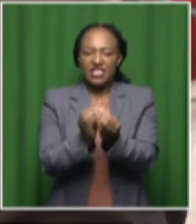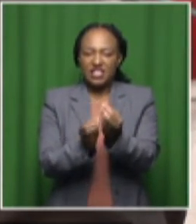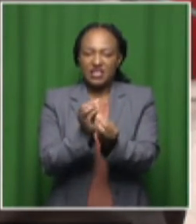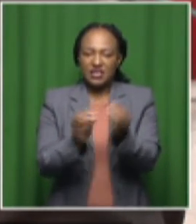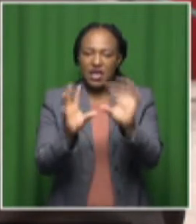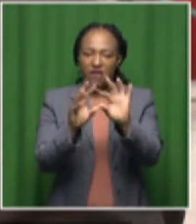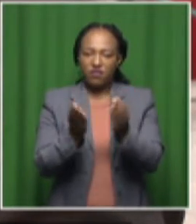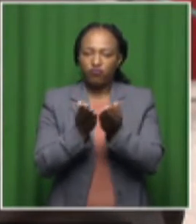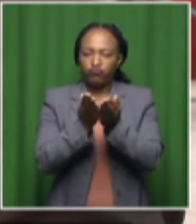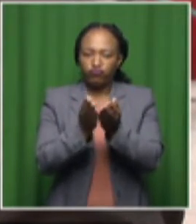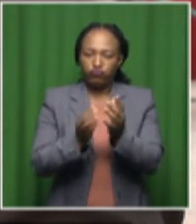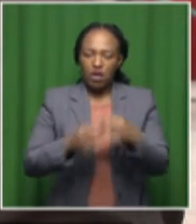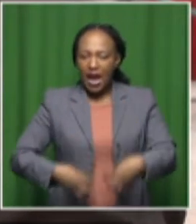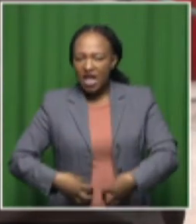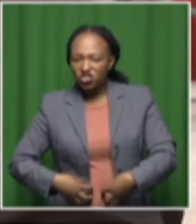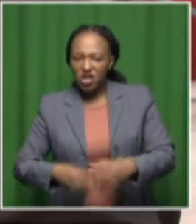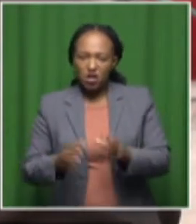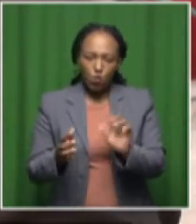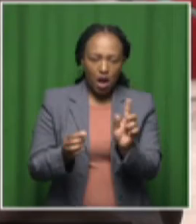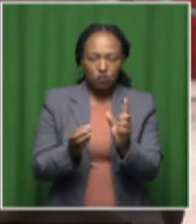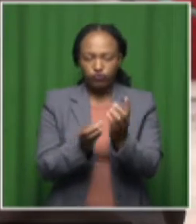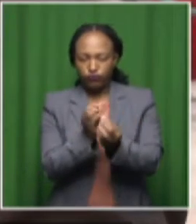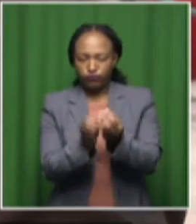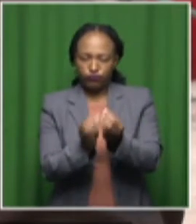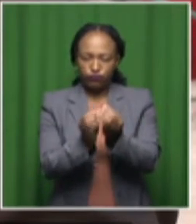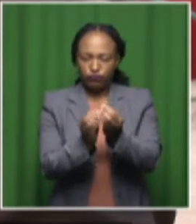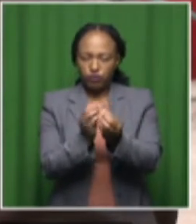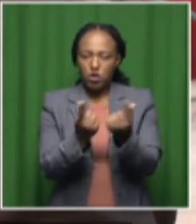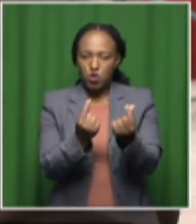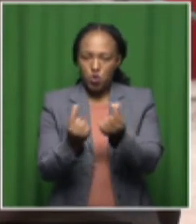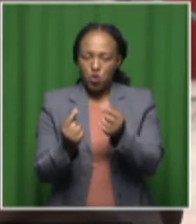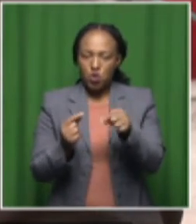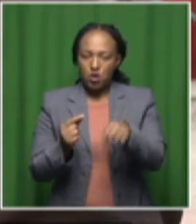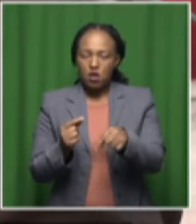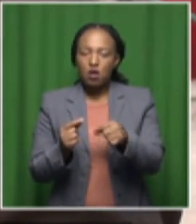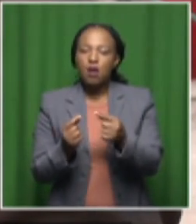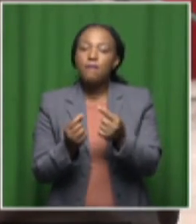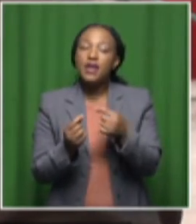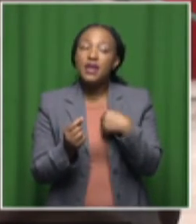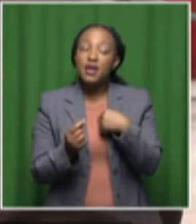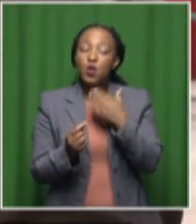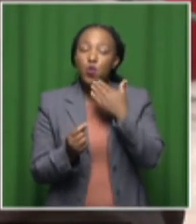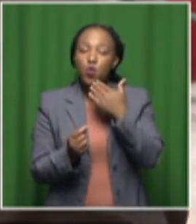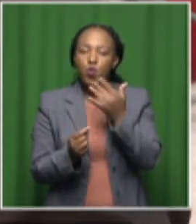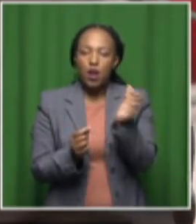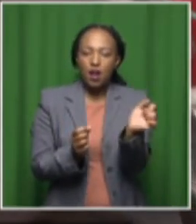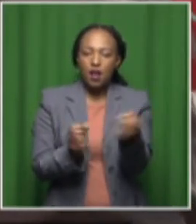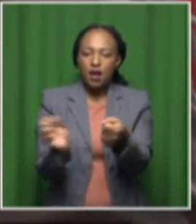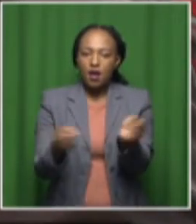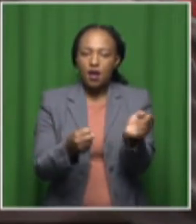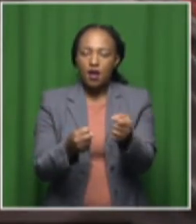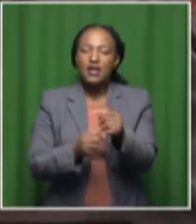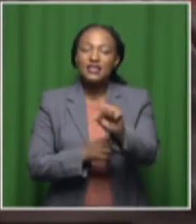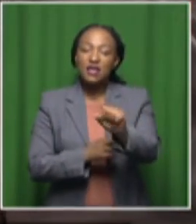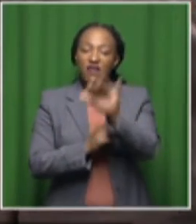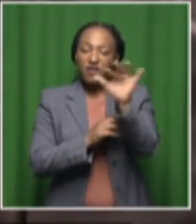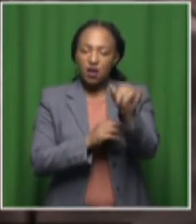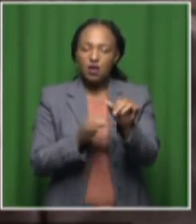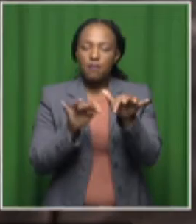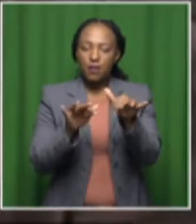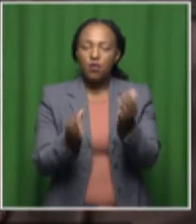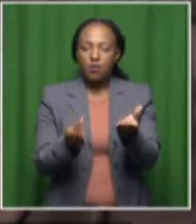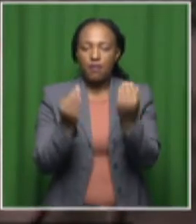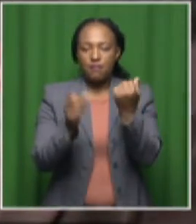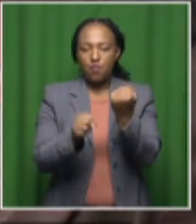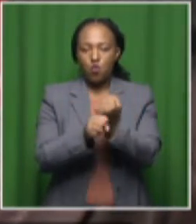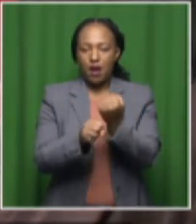and so giving much needed employment to South Africans and Cape Townians. And